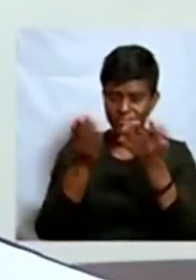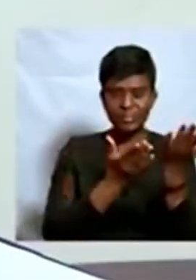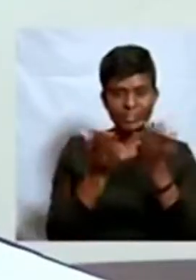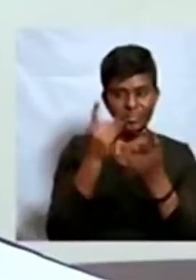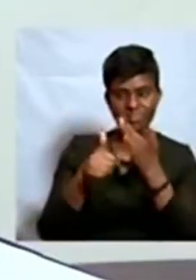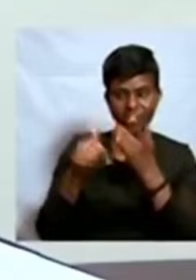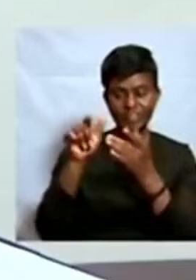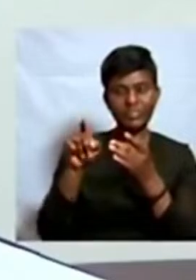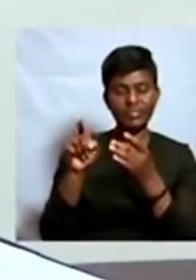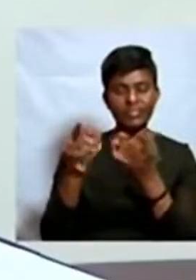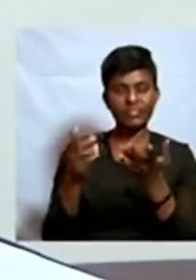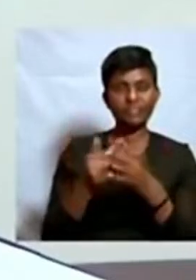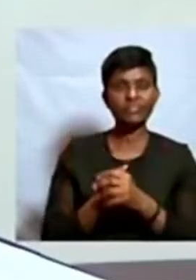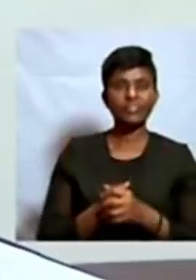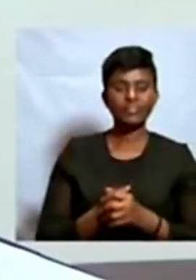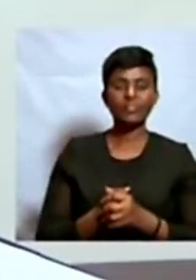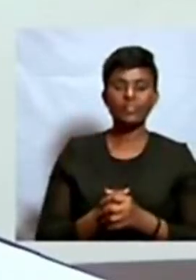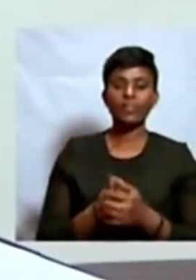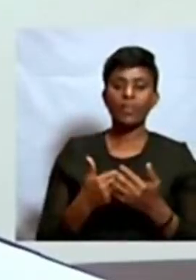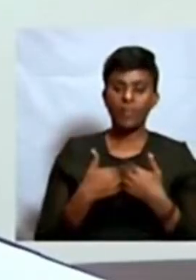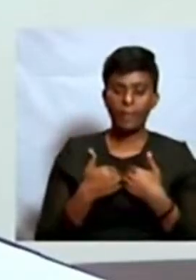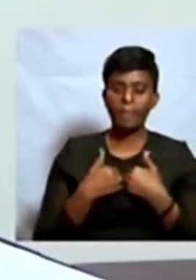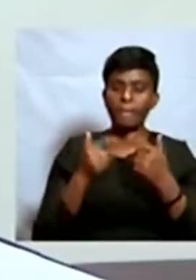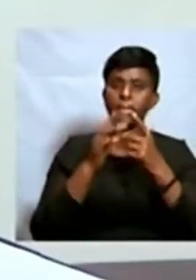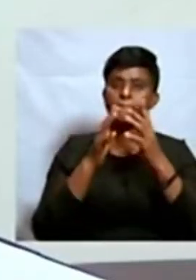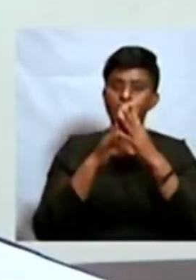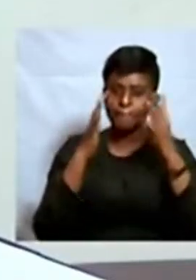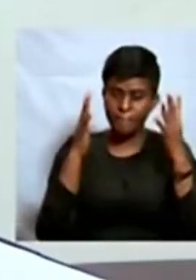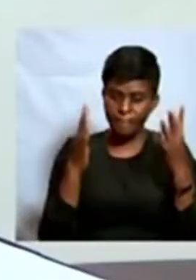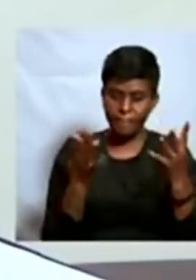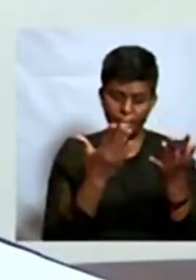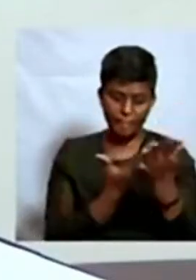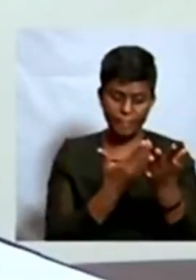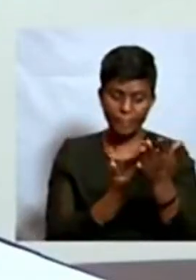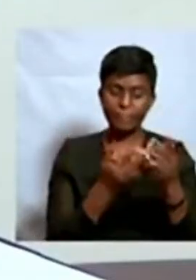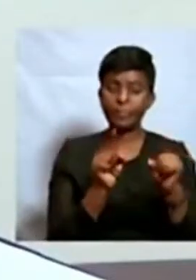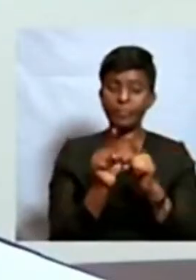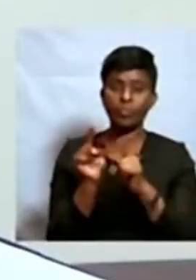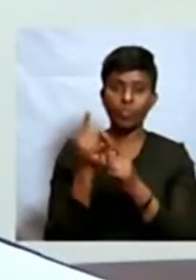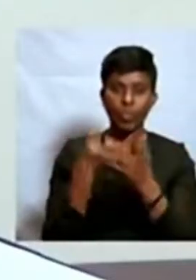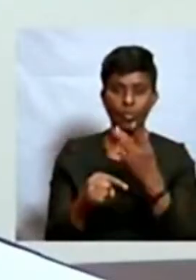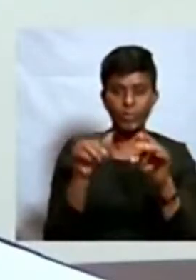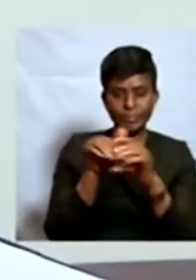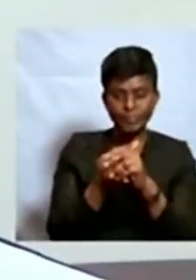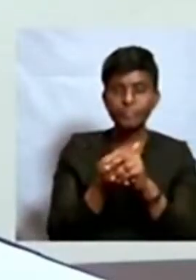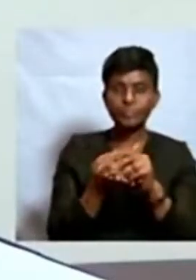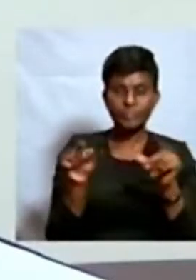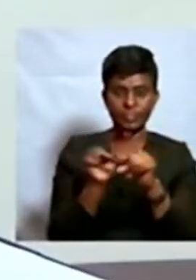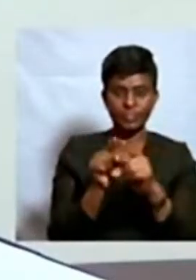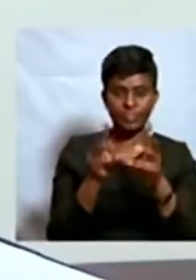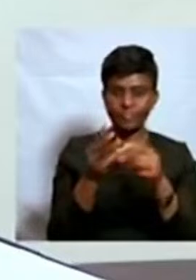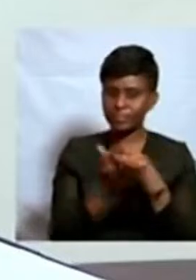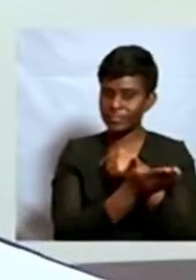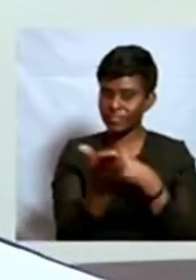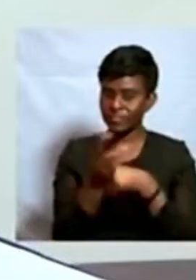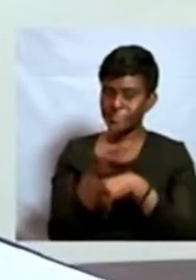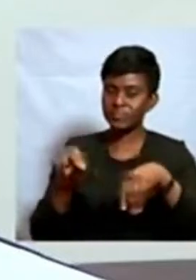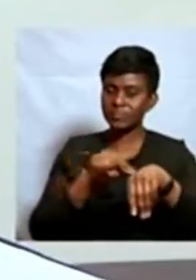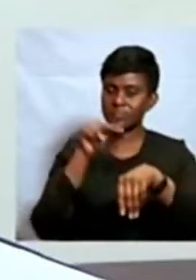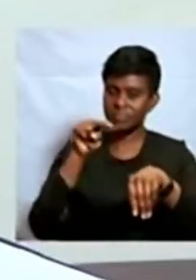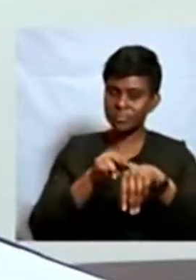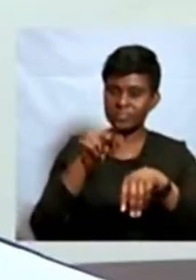that you require. There is a broader aspect here also, in that these